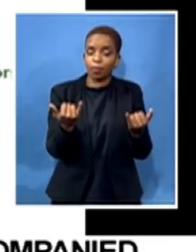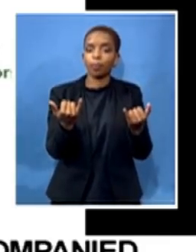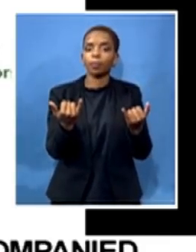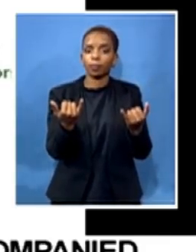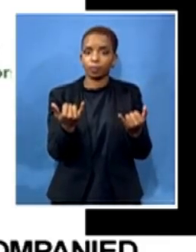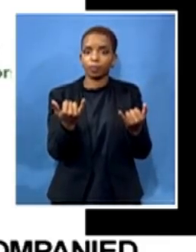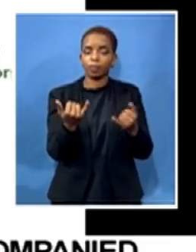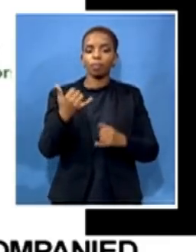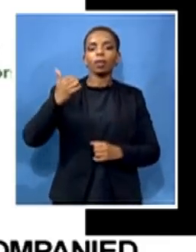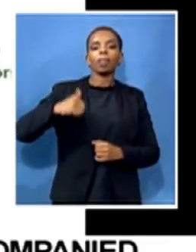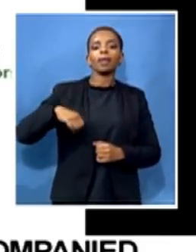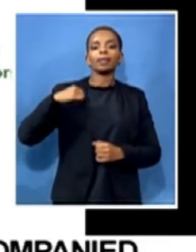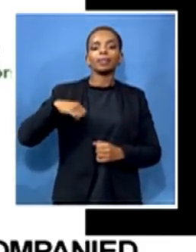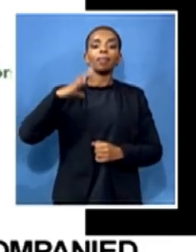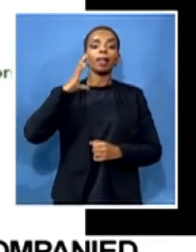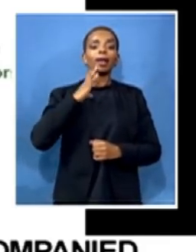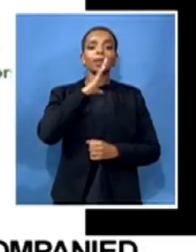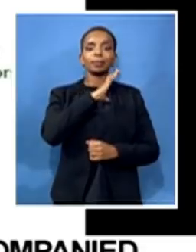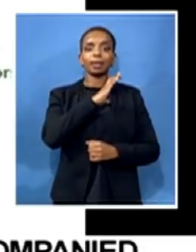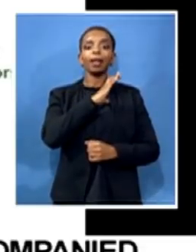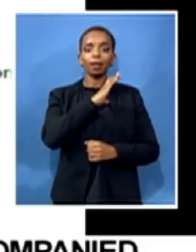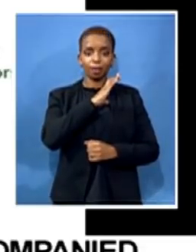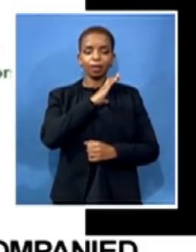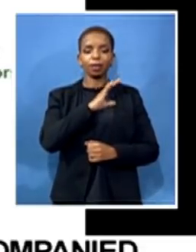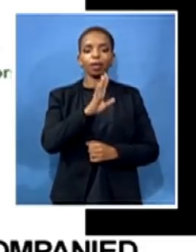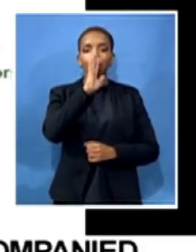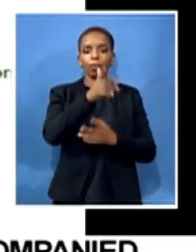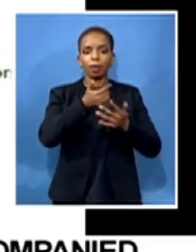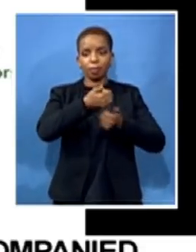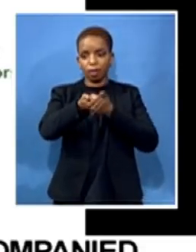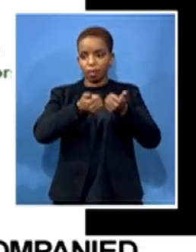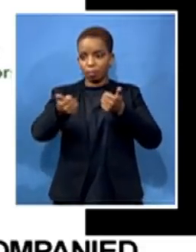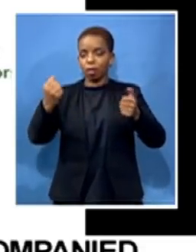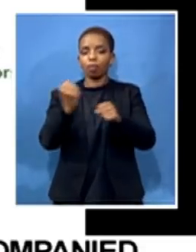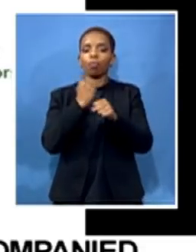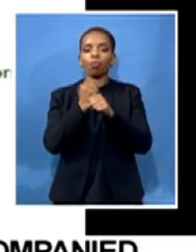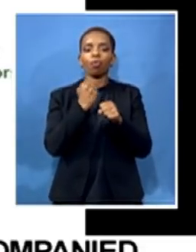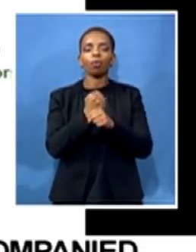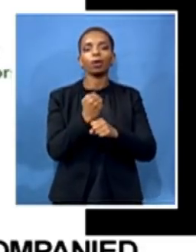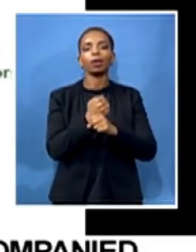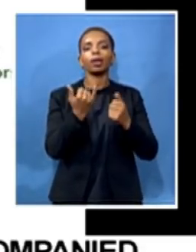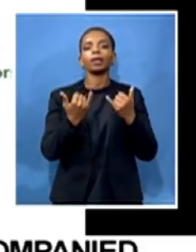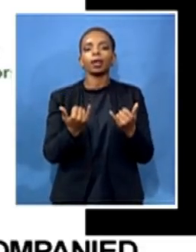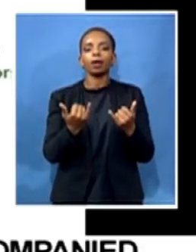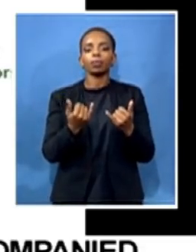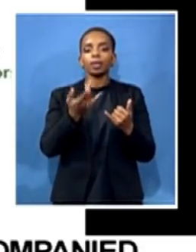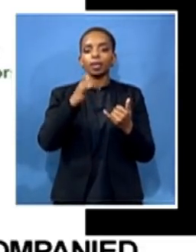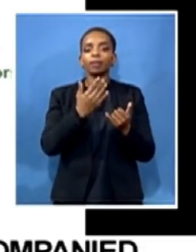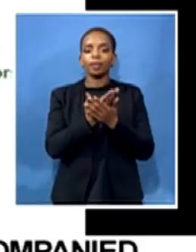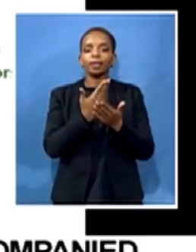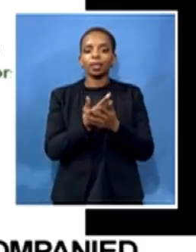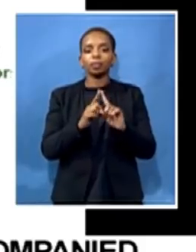be able to go back to work as long as they are able to keep the social distance,